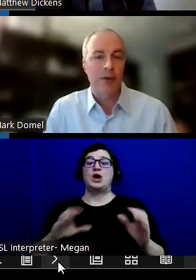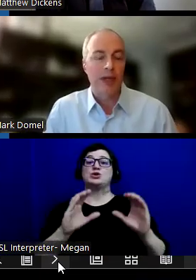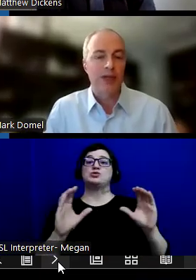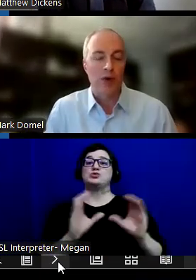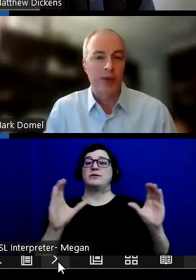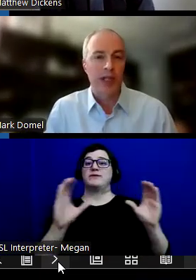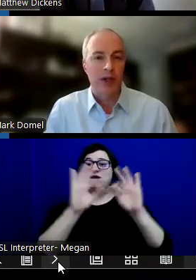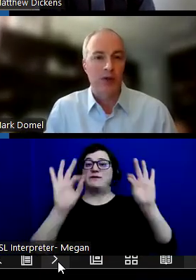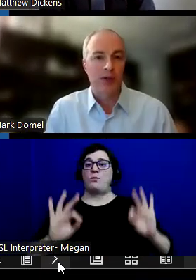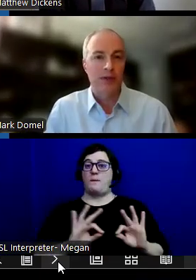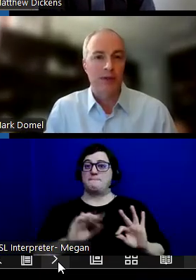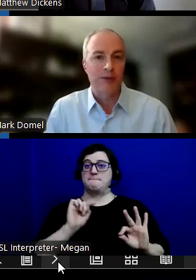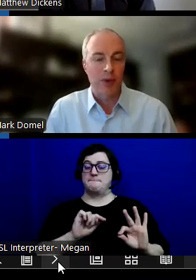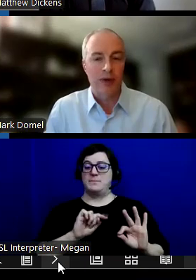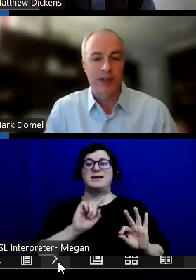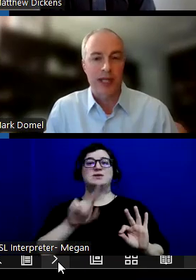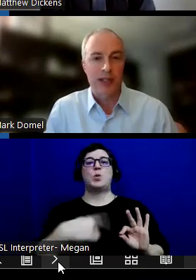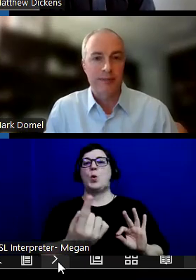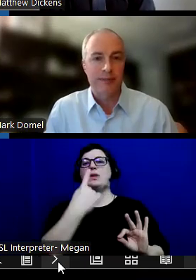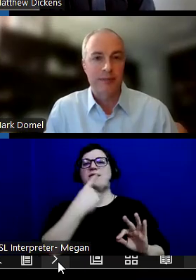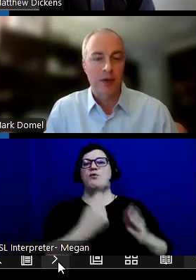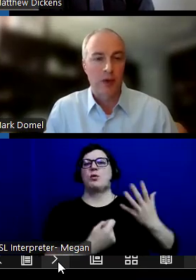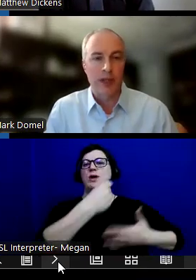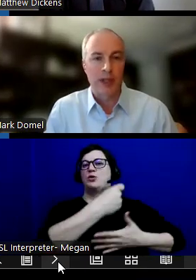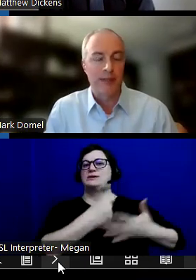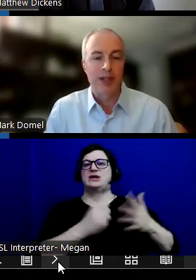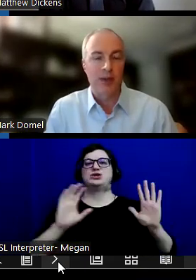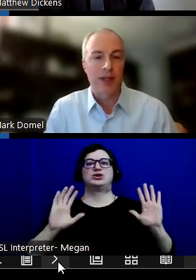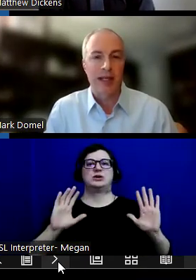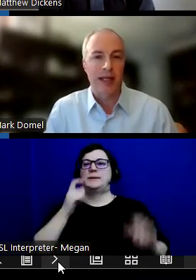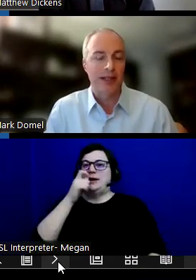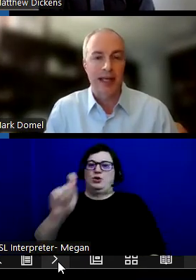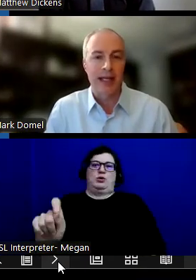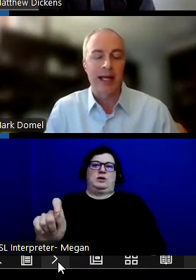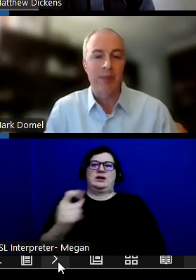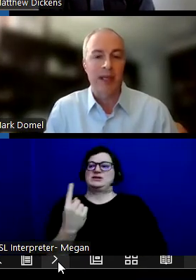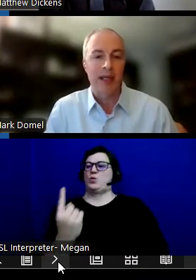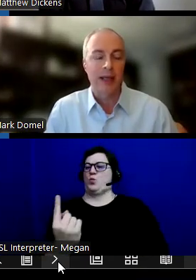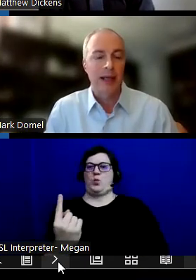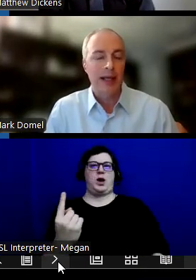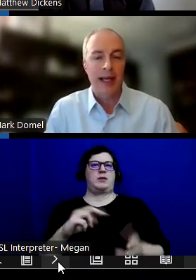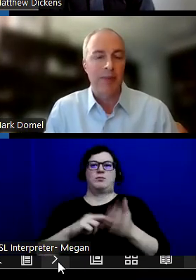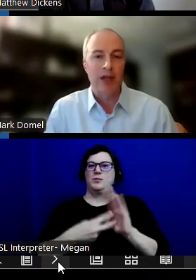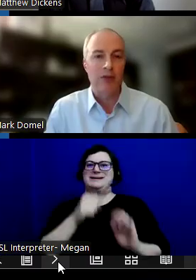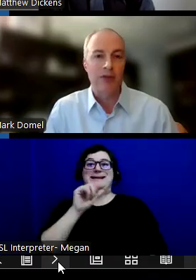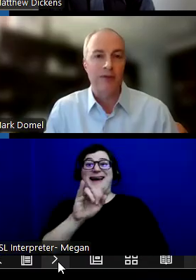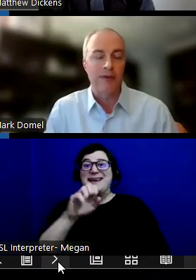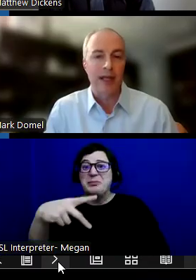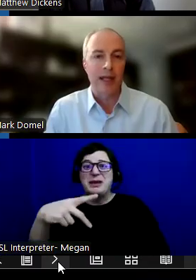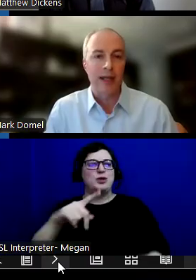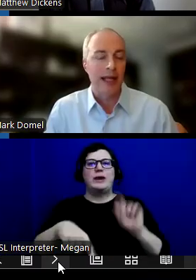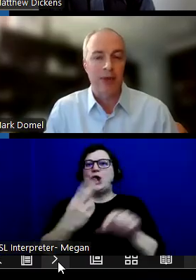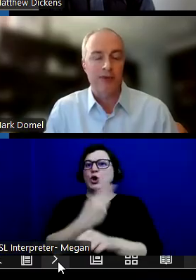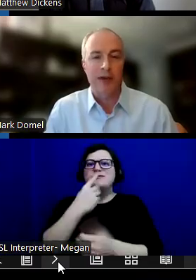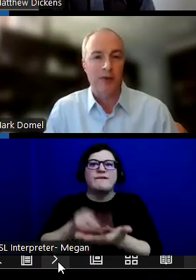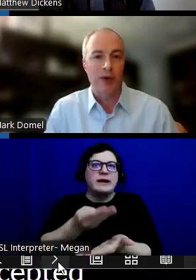certification form is only used for prioritization. Only. That's the only thing. It's not an IEP. It can't be used for